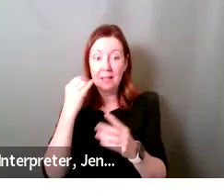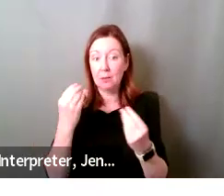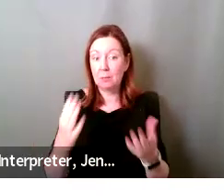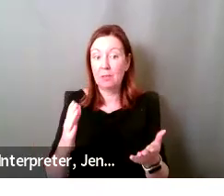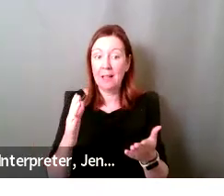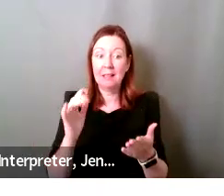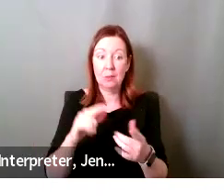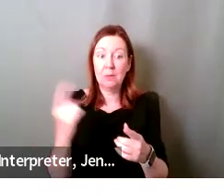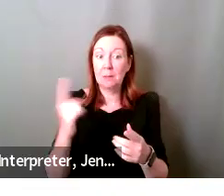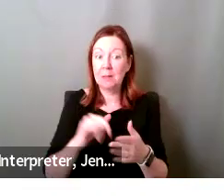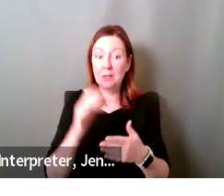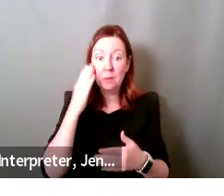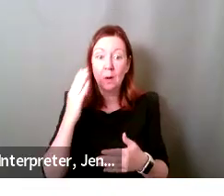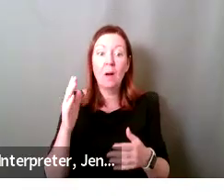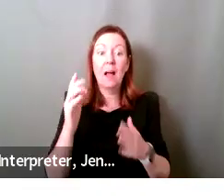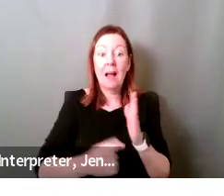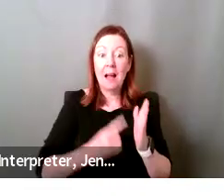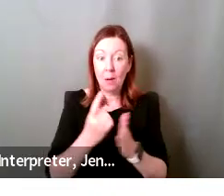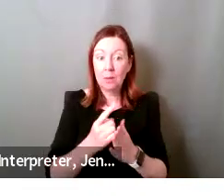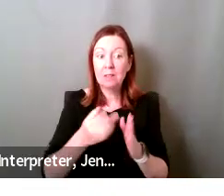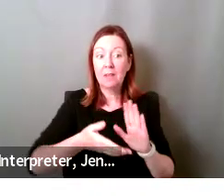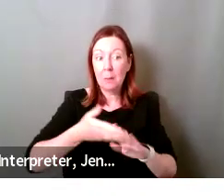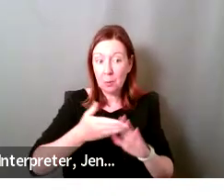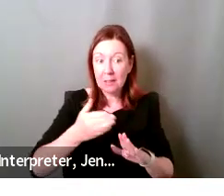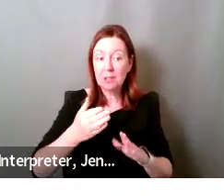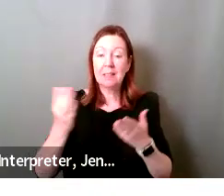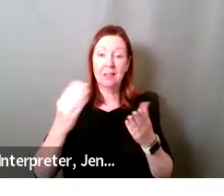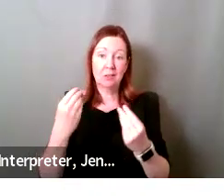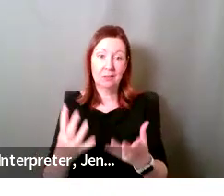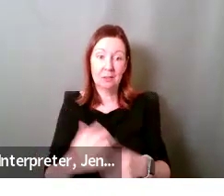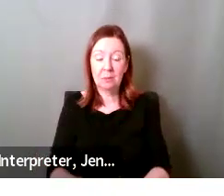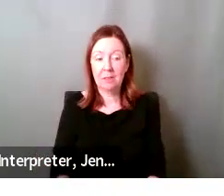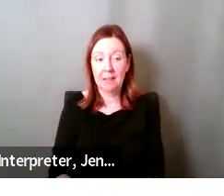know, the hours of operations and the services that are provided.